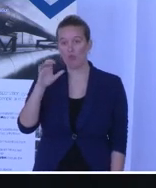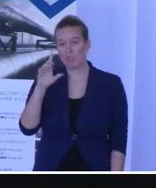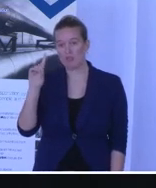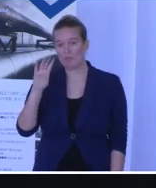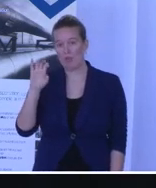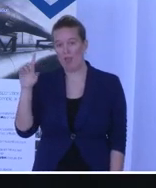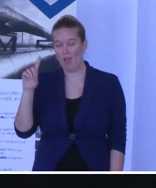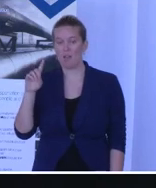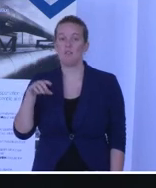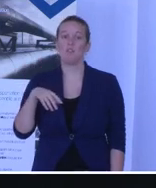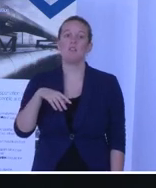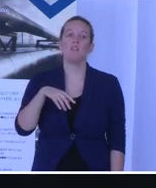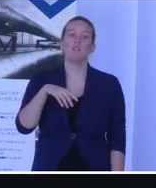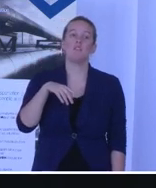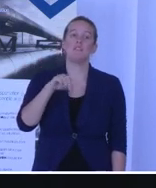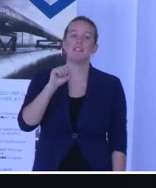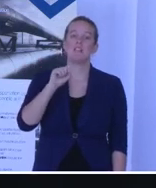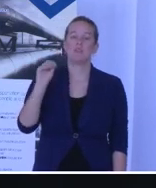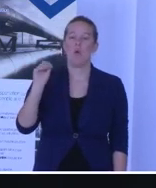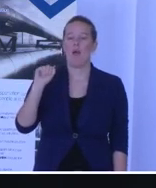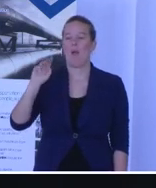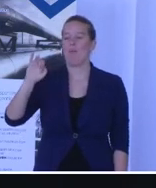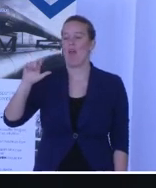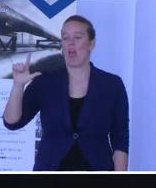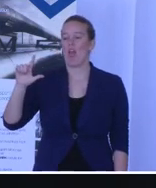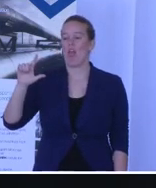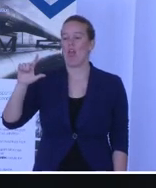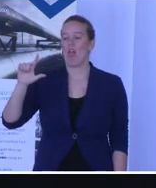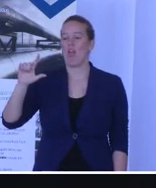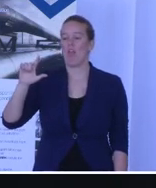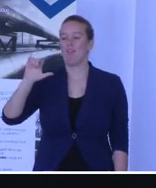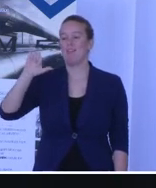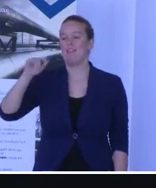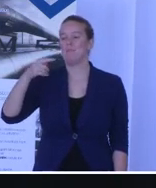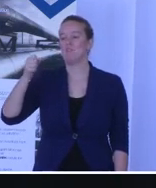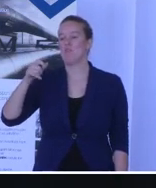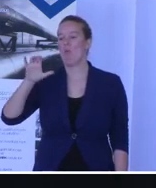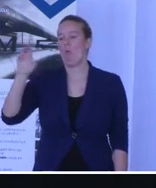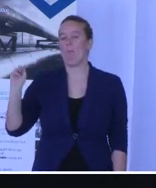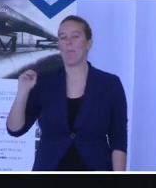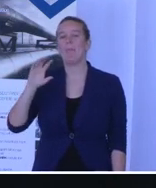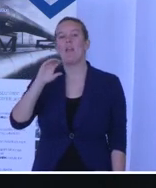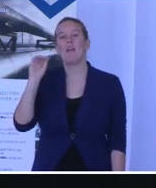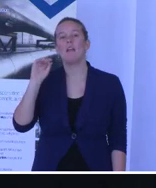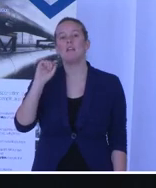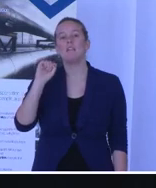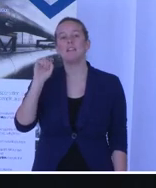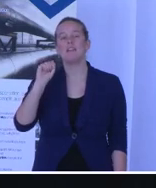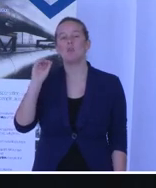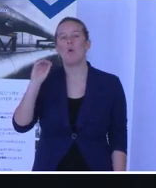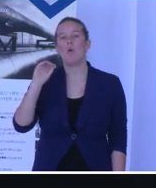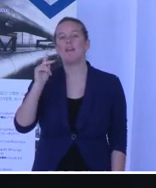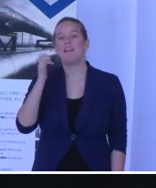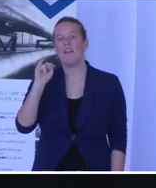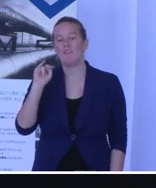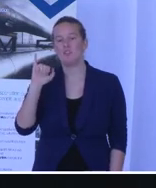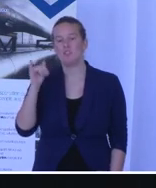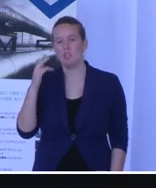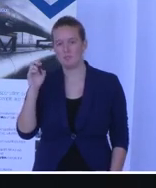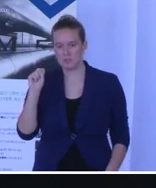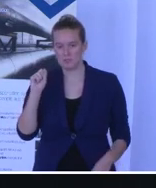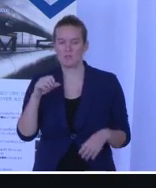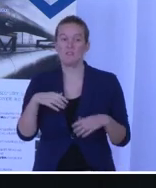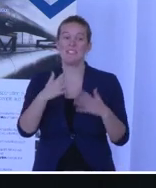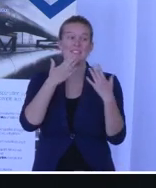Babb, TSO Amal Kareem Lipscomb, and TSO Kevin Jam. Thank